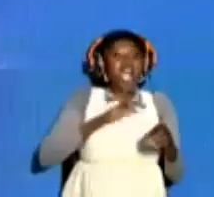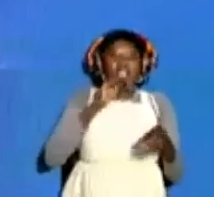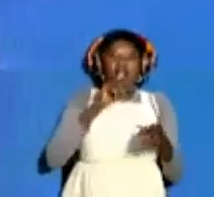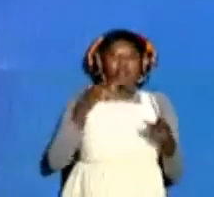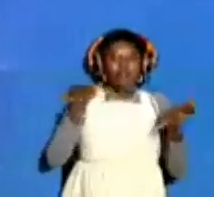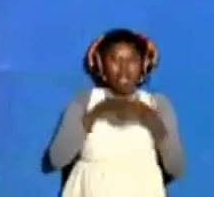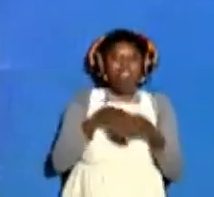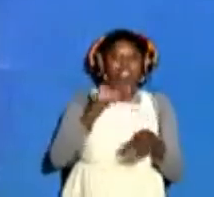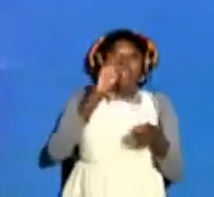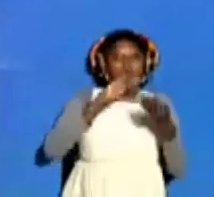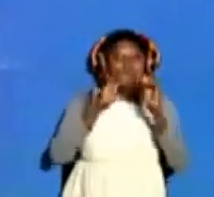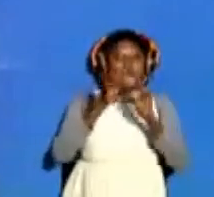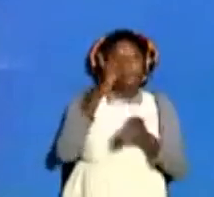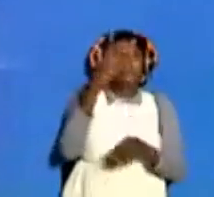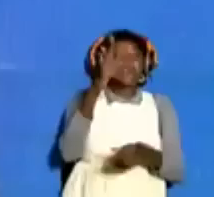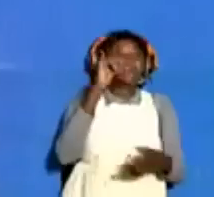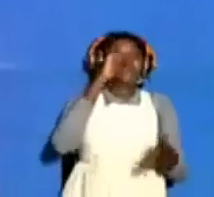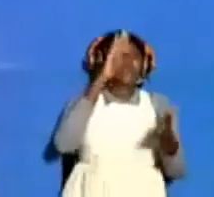wife.